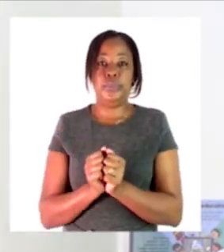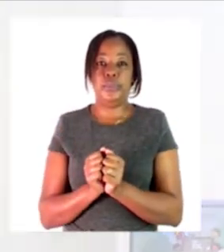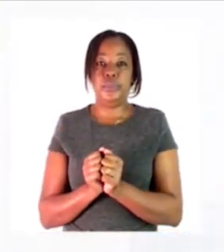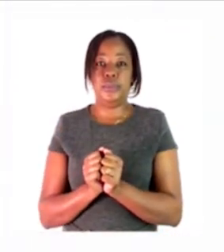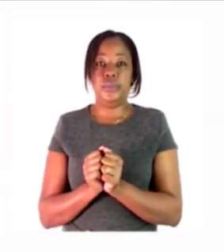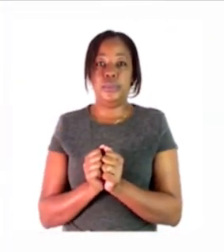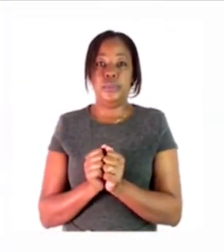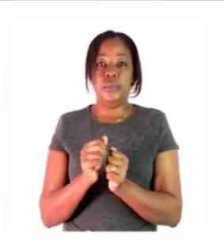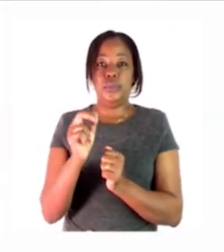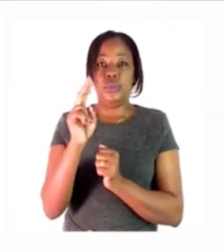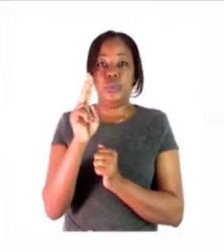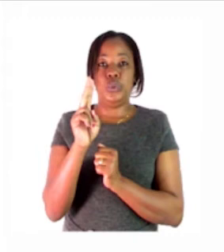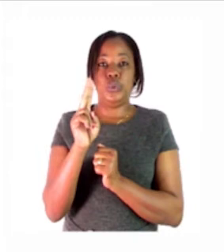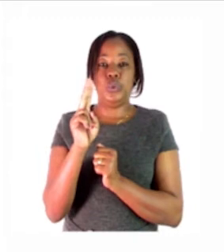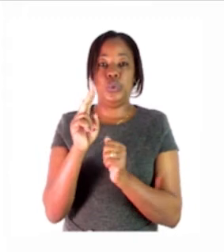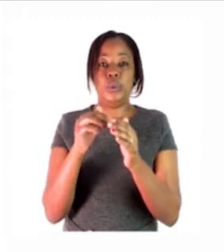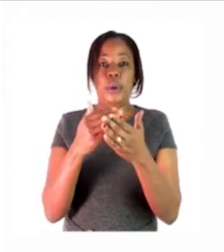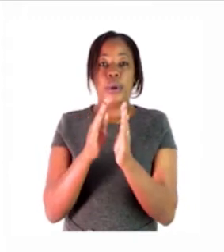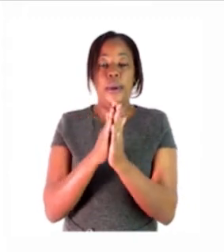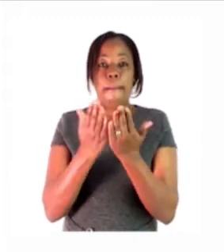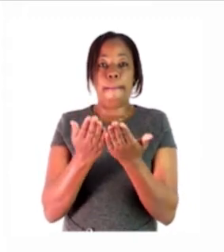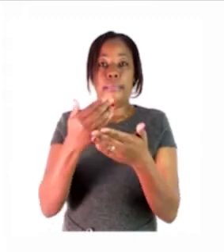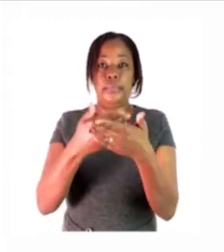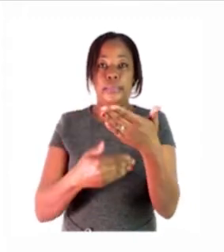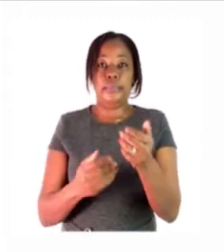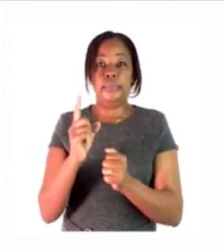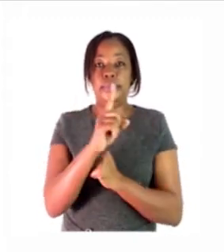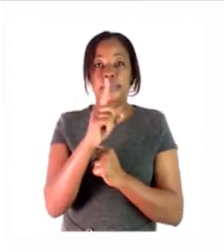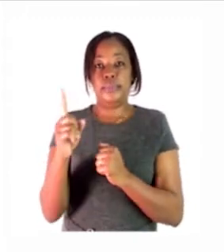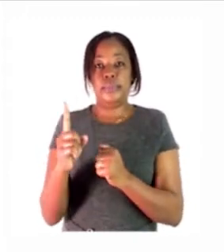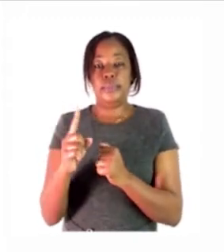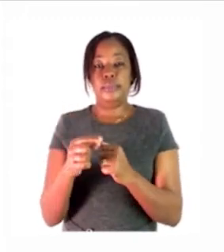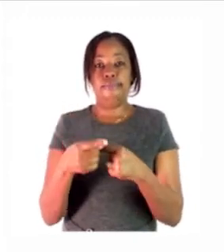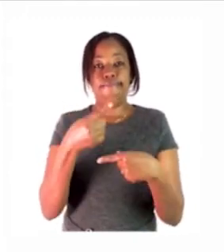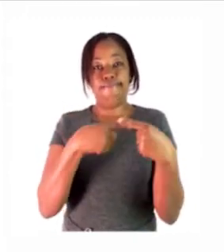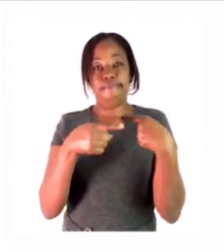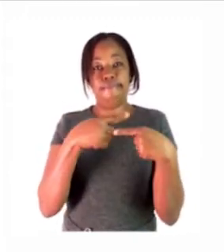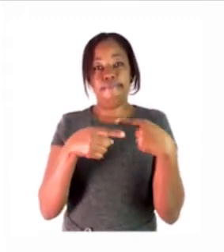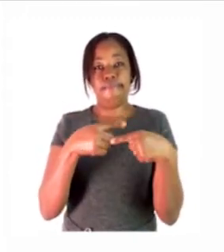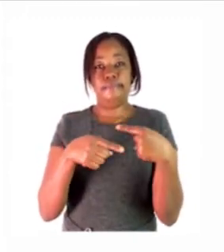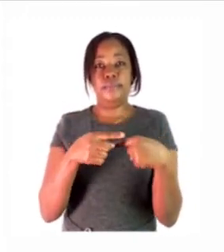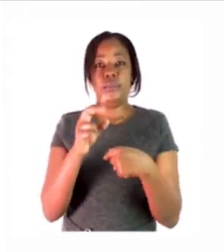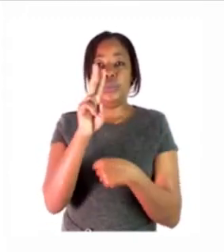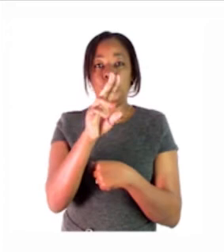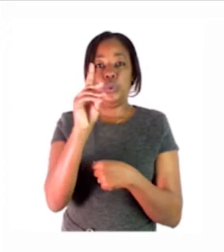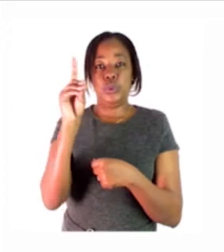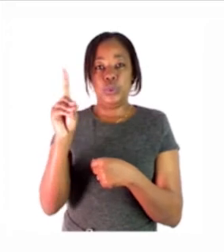But on page 11, we are going to do a quick revision of the shapes.